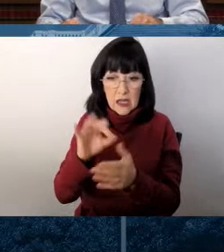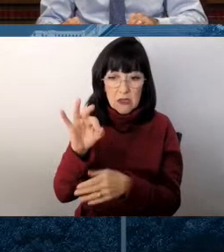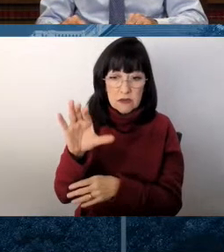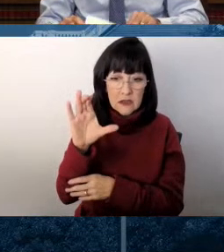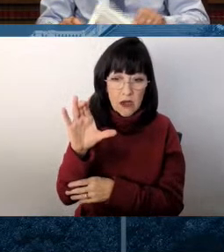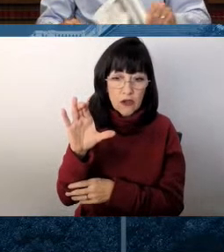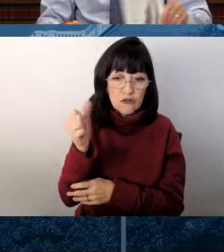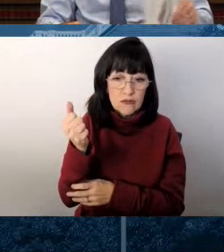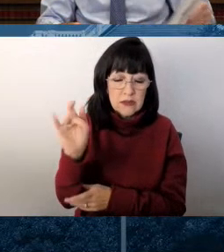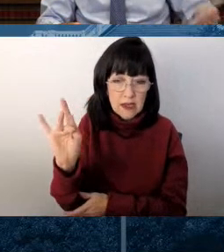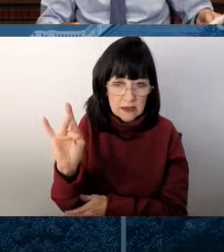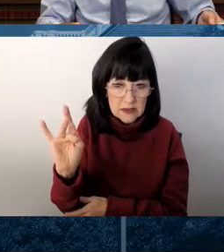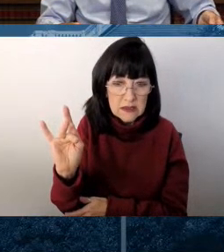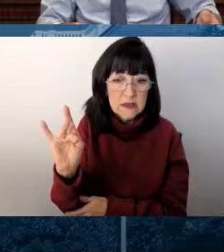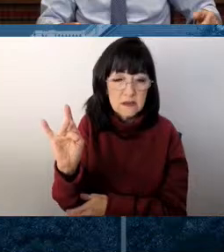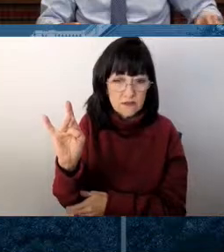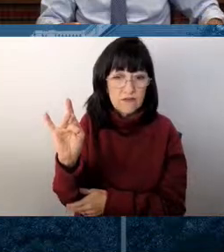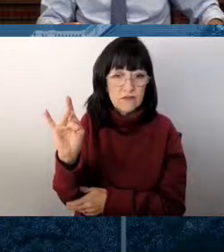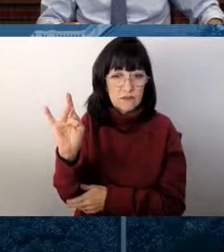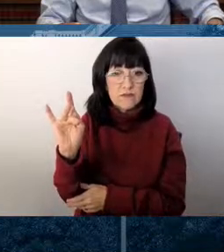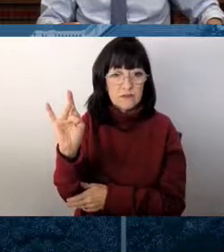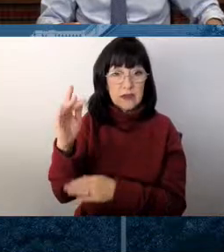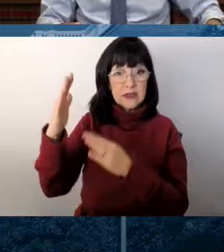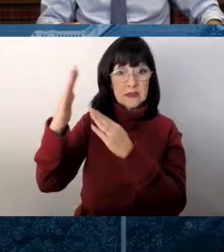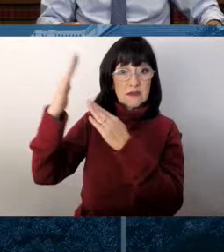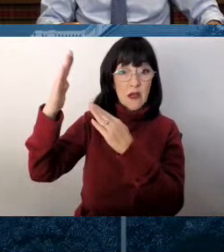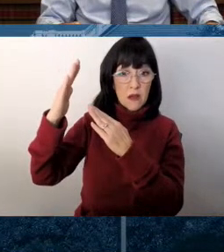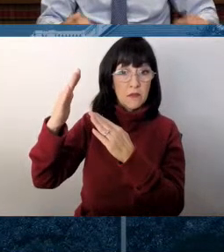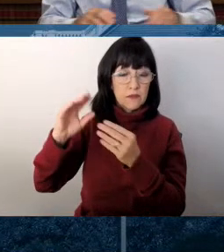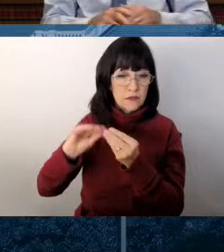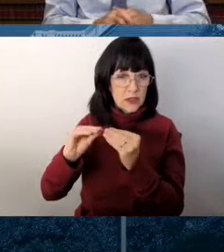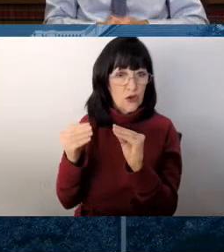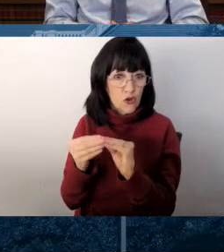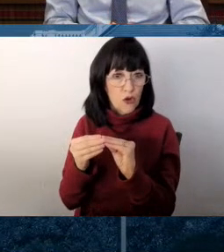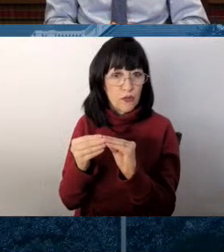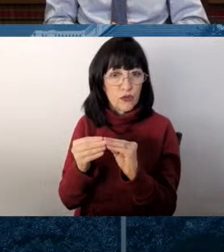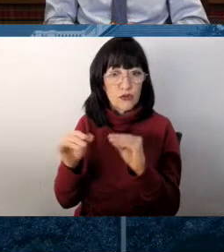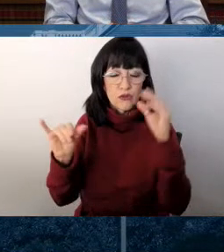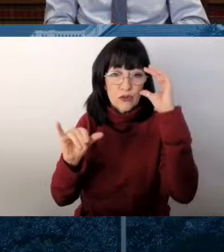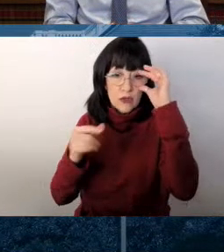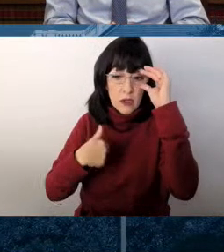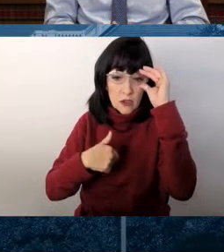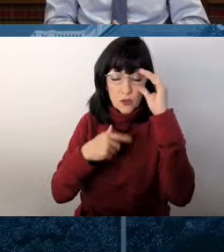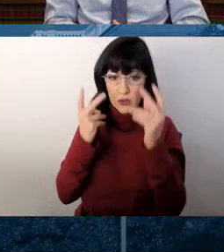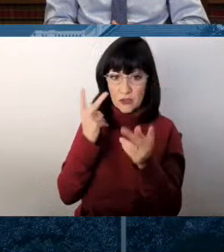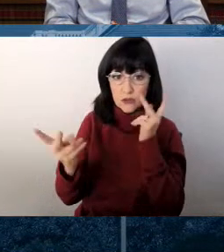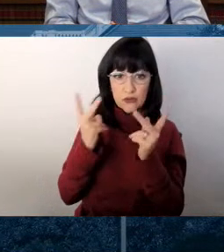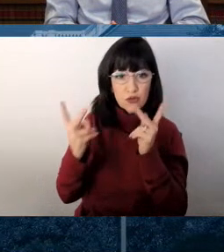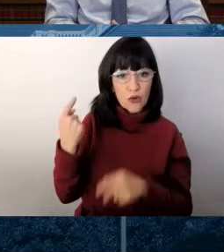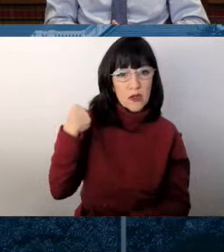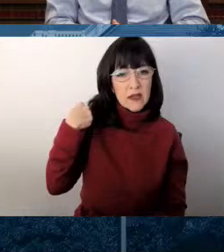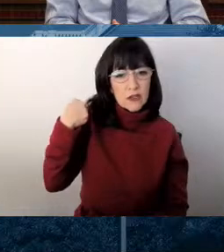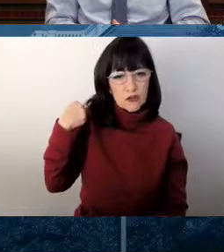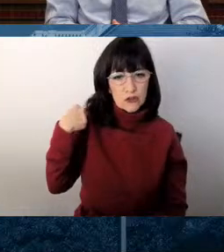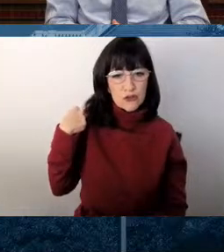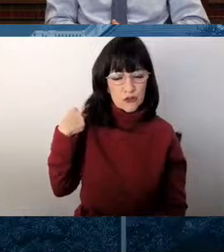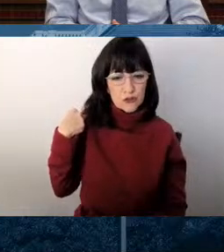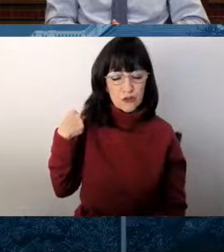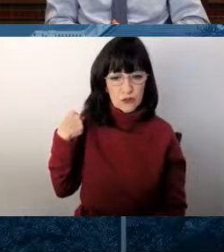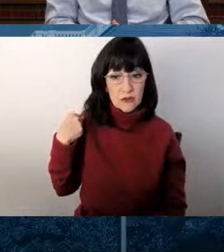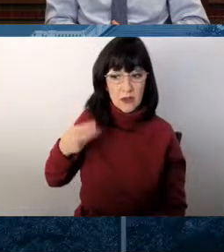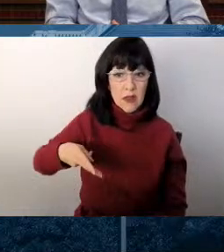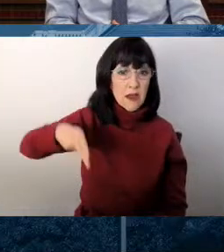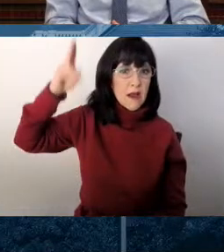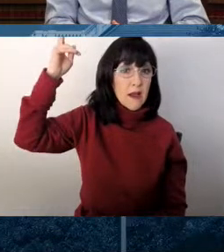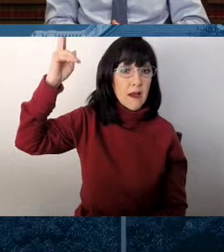8,918, a peak like we saw last year, and with pretty much the highest demand that we've